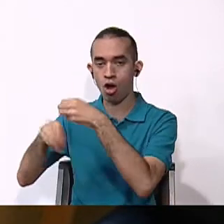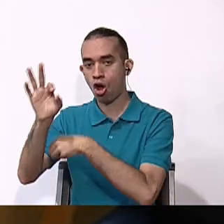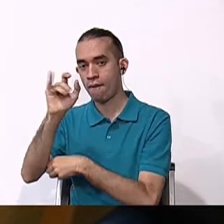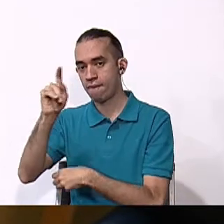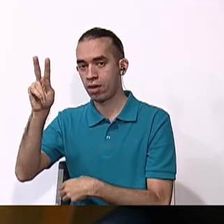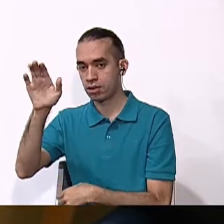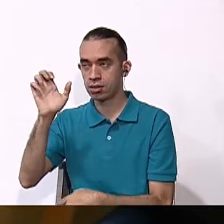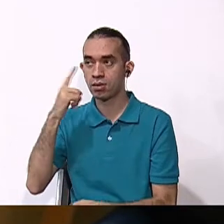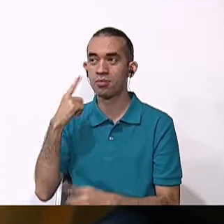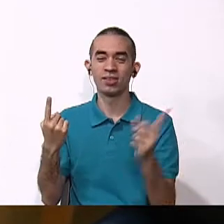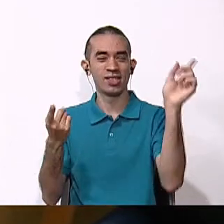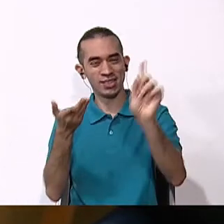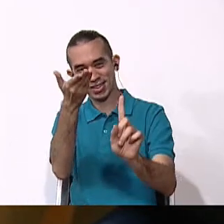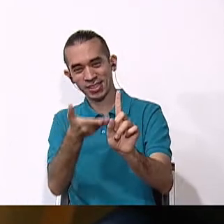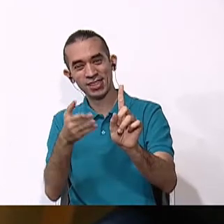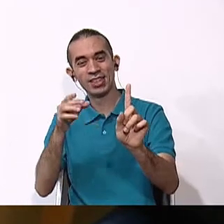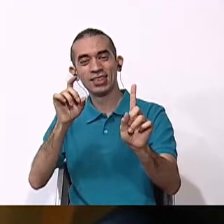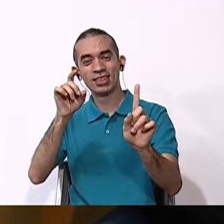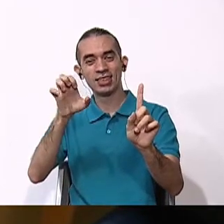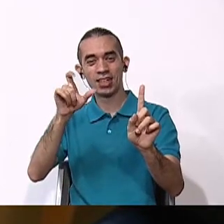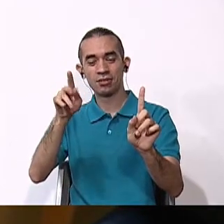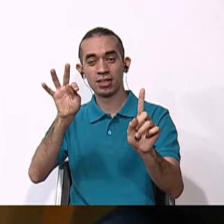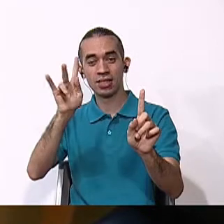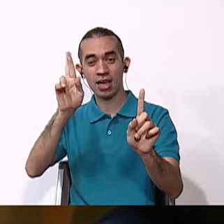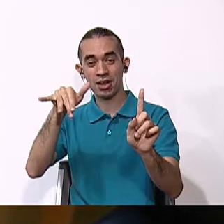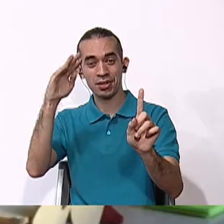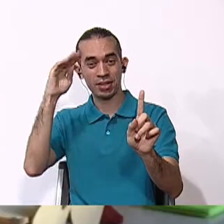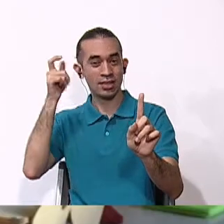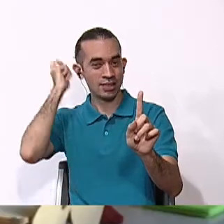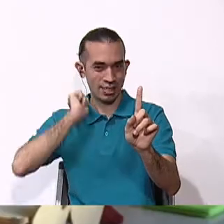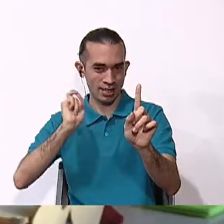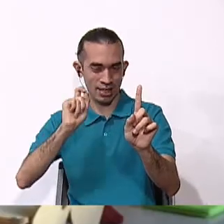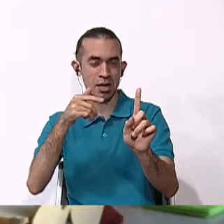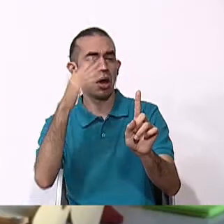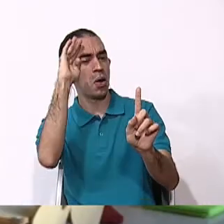And this is the secretary. Hi!